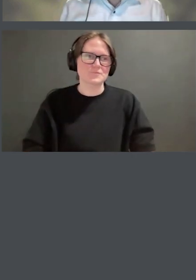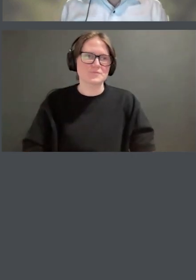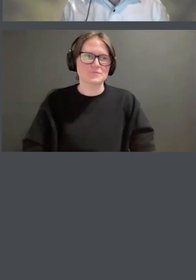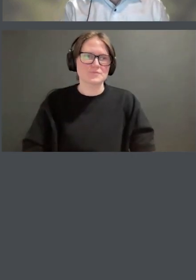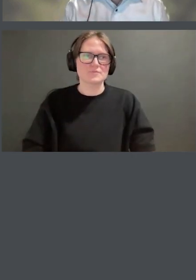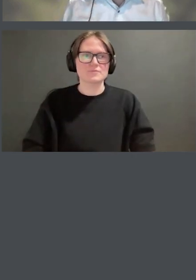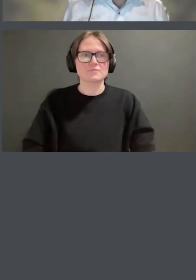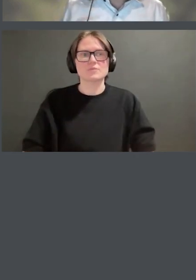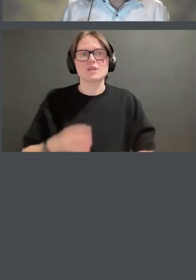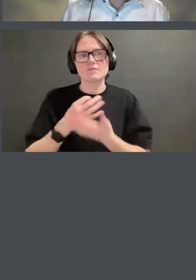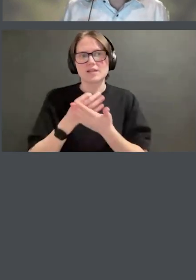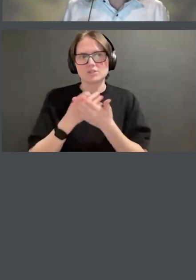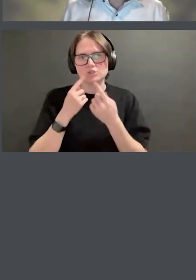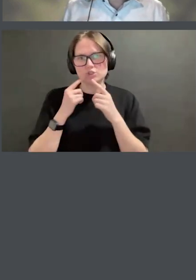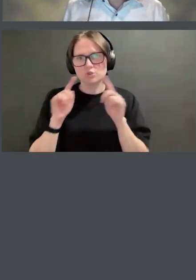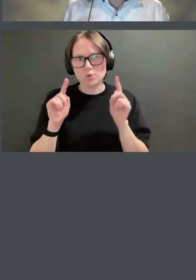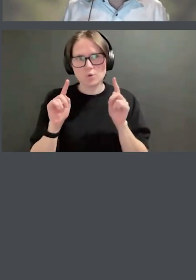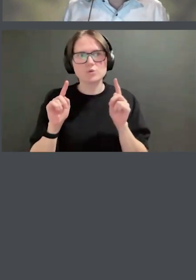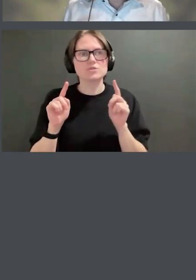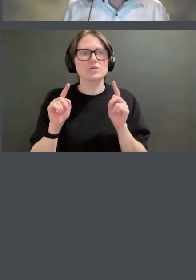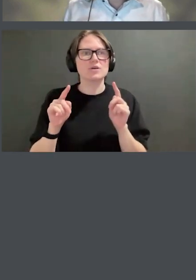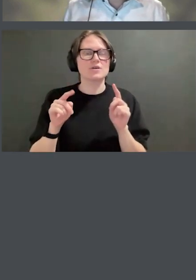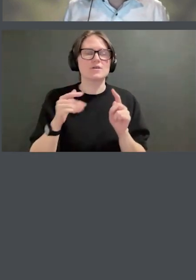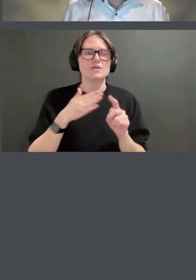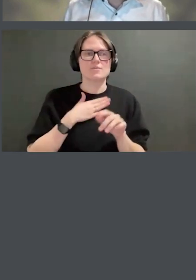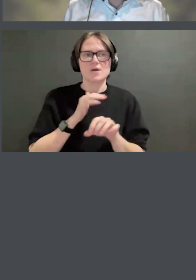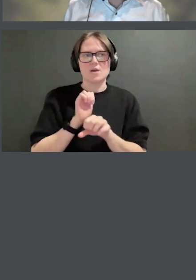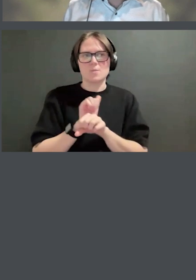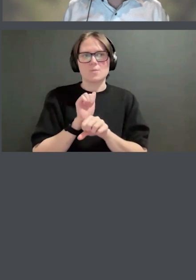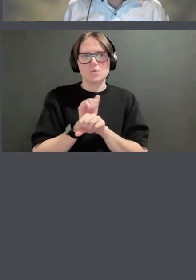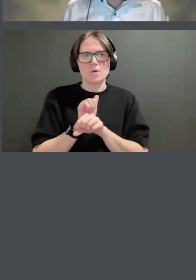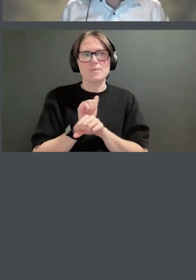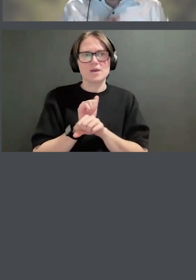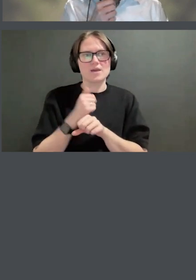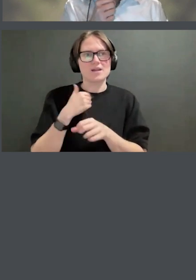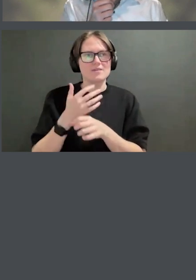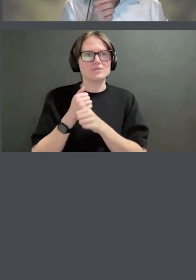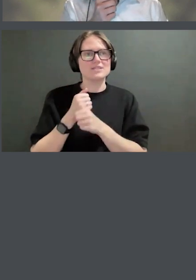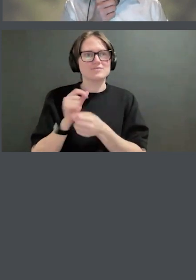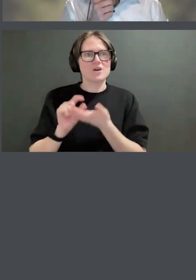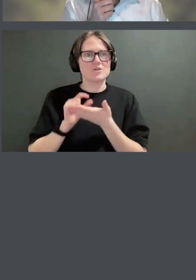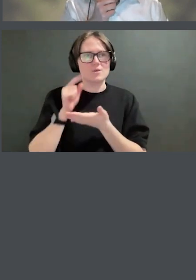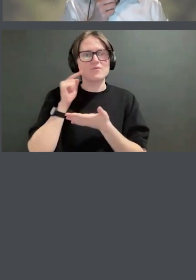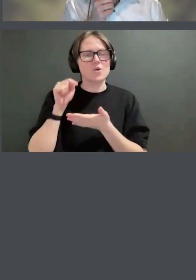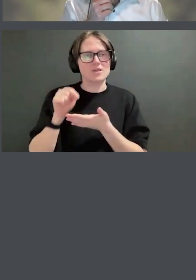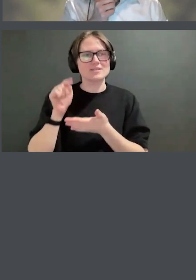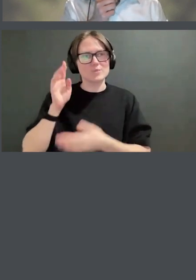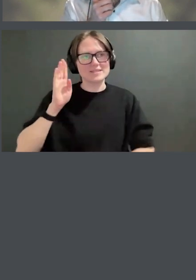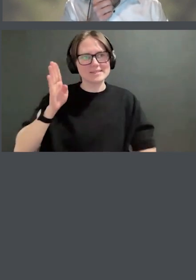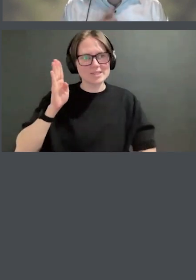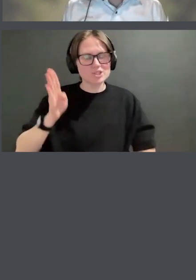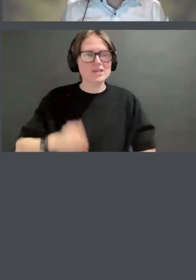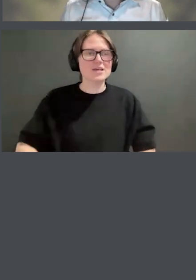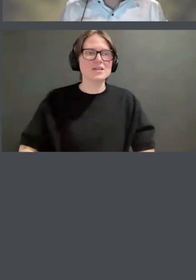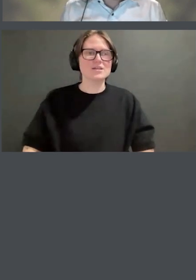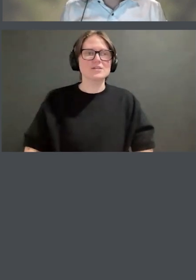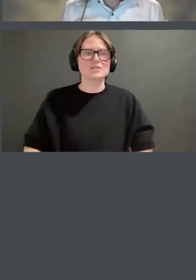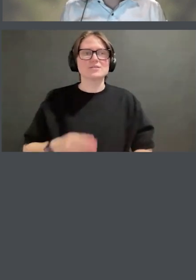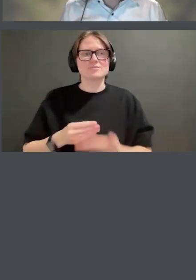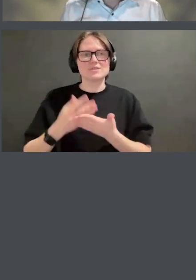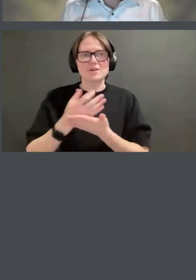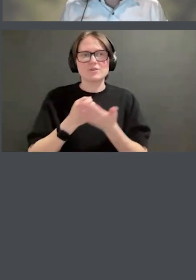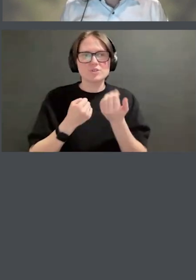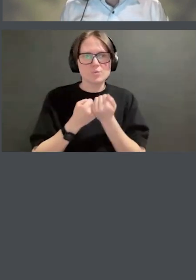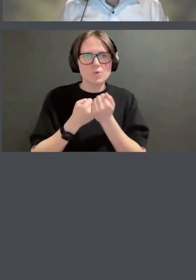Financial disclosures. Here's my employment. I received an honorarium for this presentation, some salary support